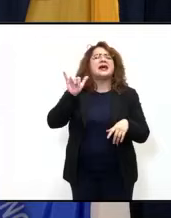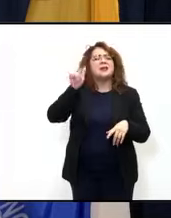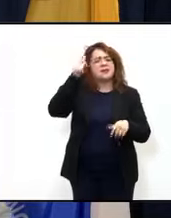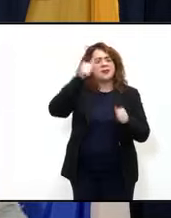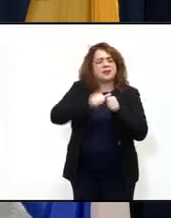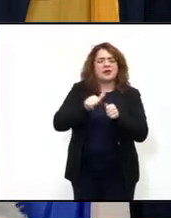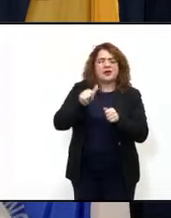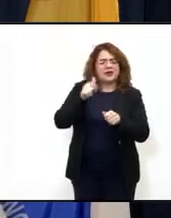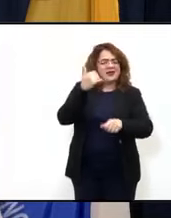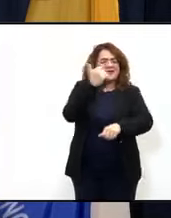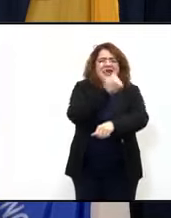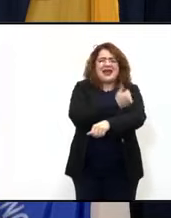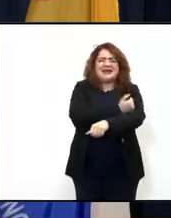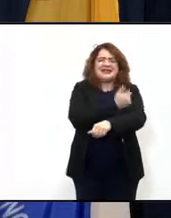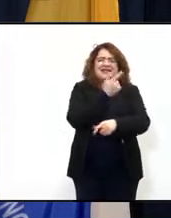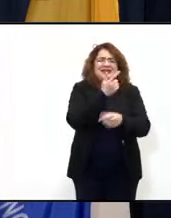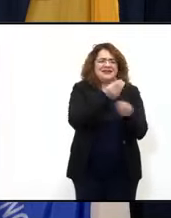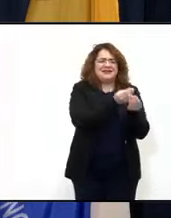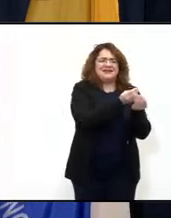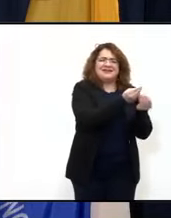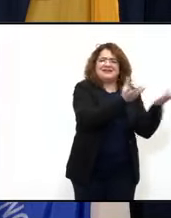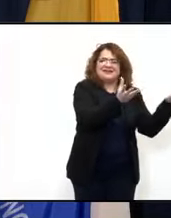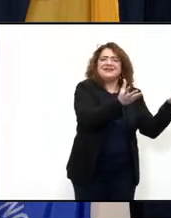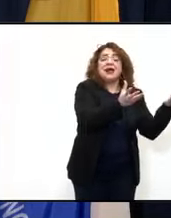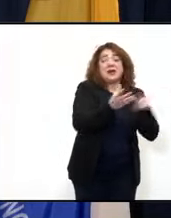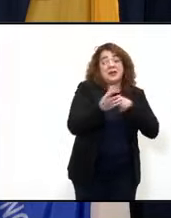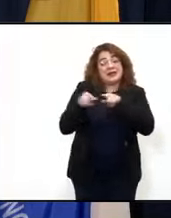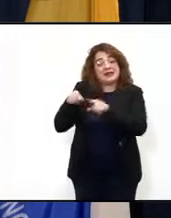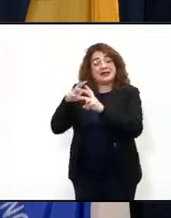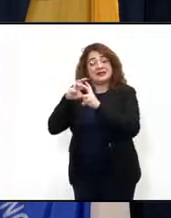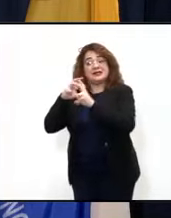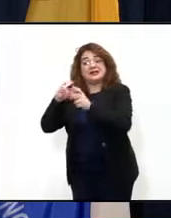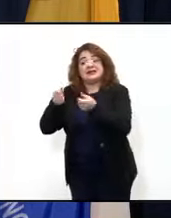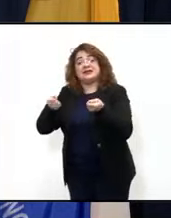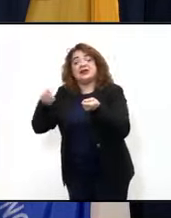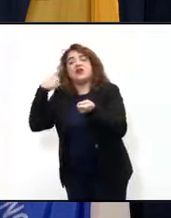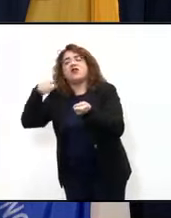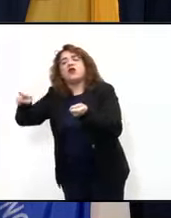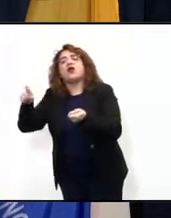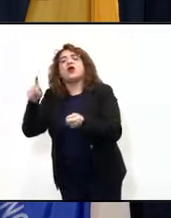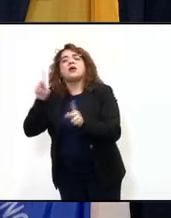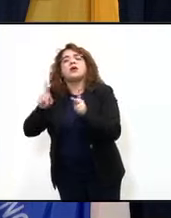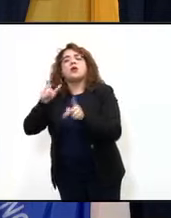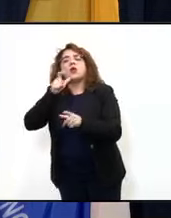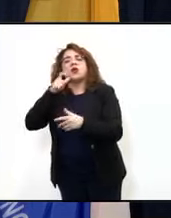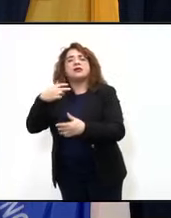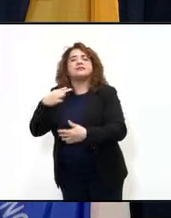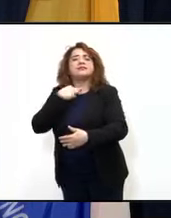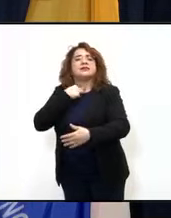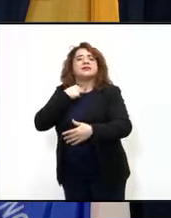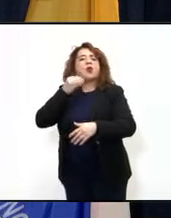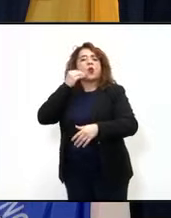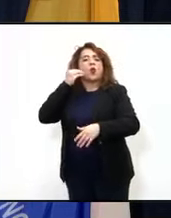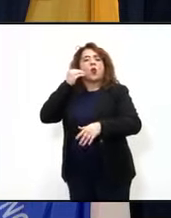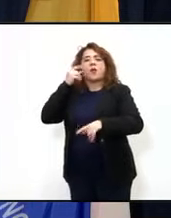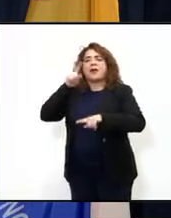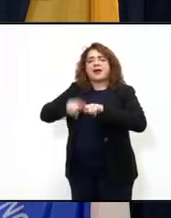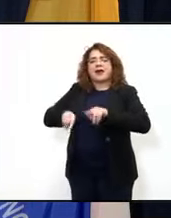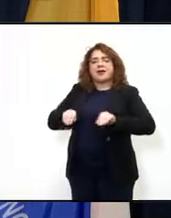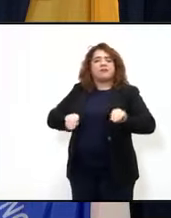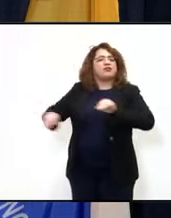for vaccines, that are going to homebound residents, to senior buildings, and to special locations across the